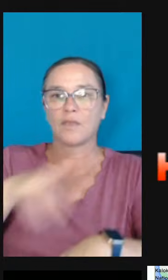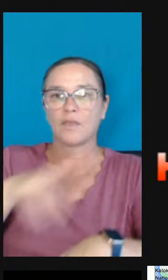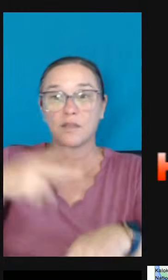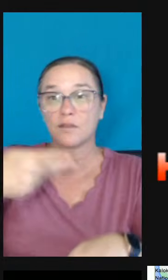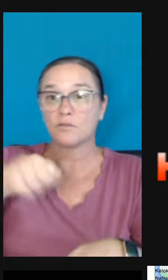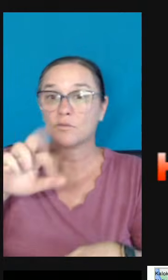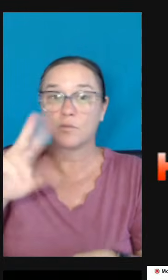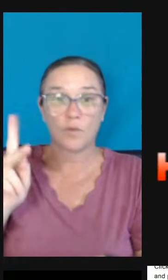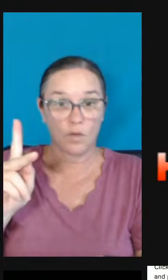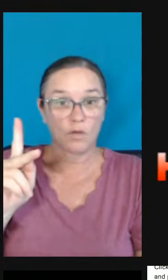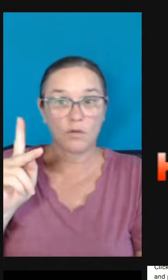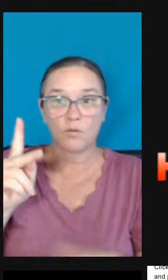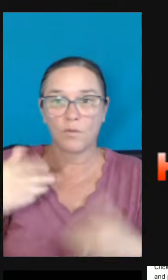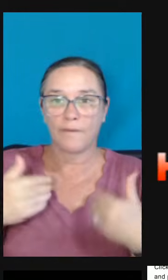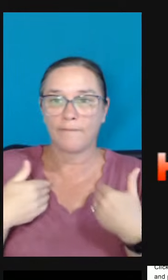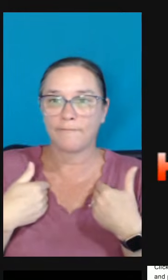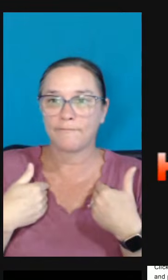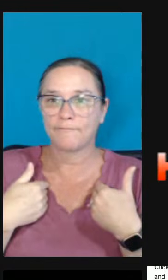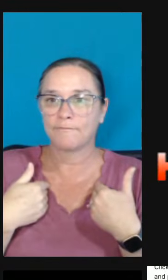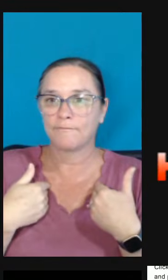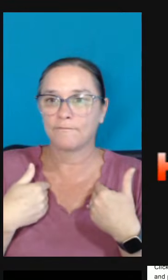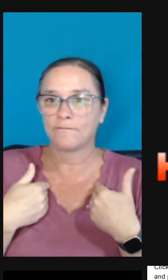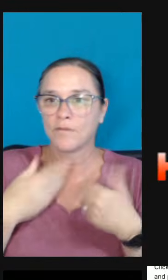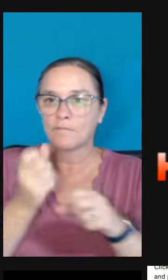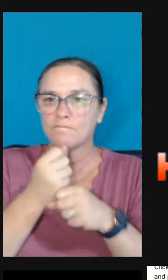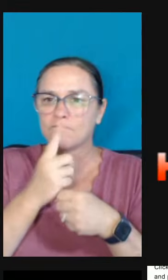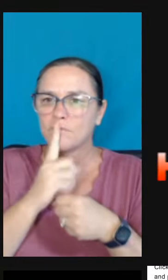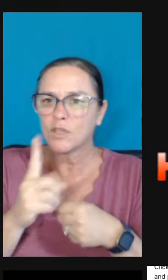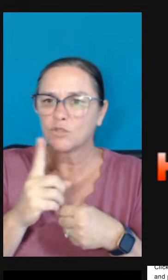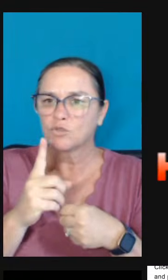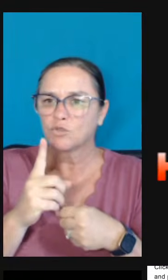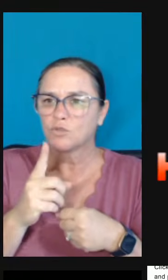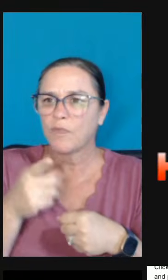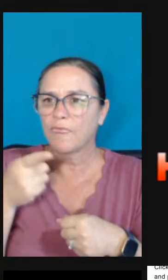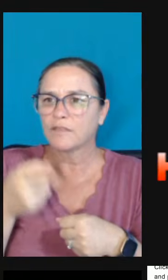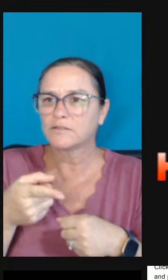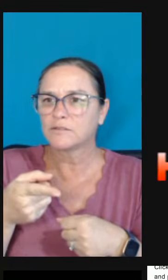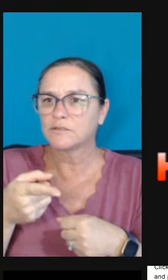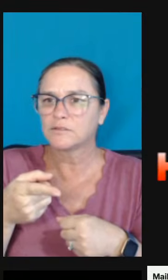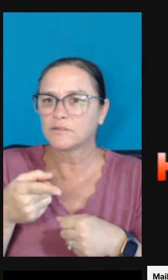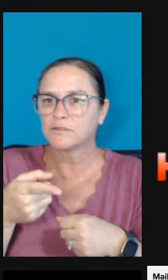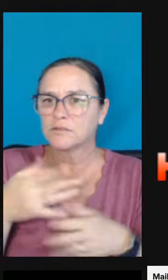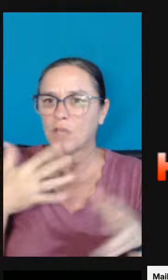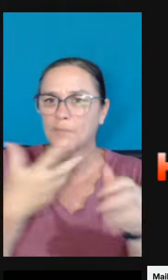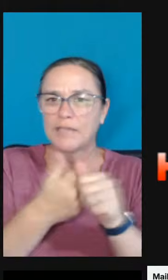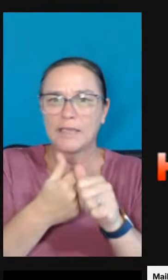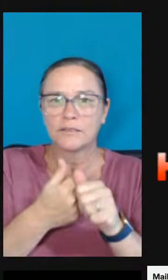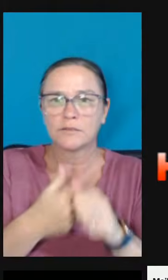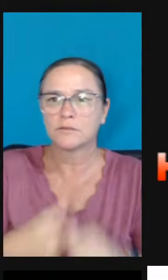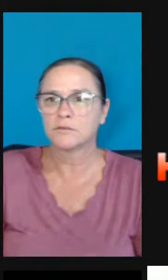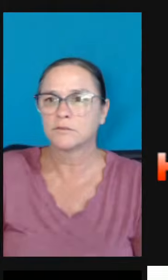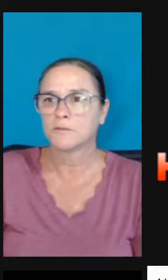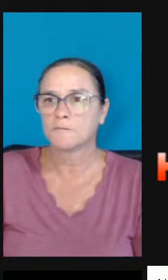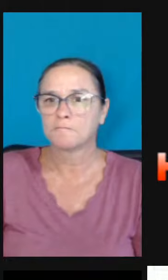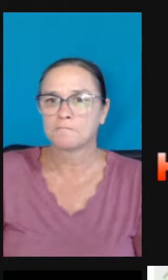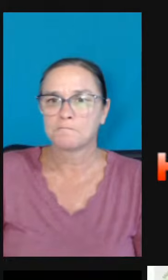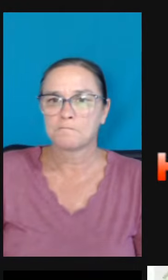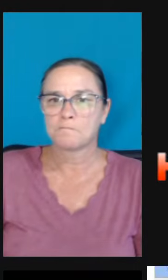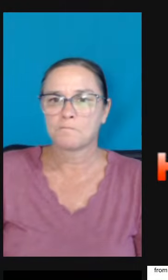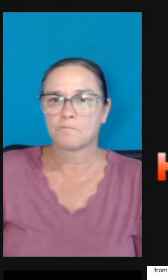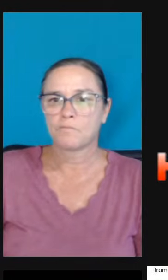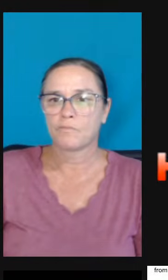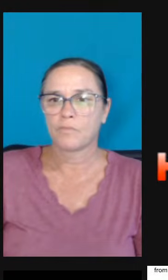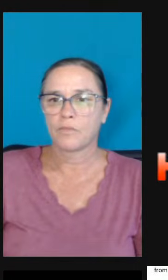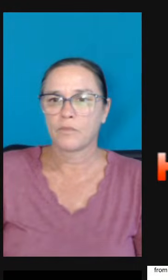have, let's make sure this is also as updated as possible. You can